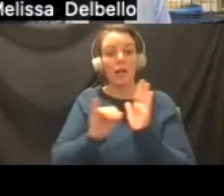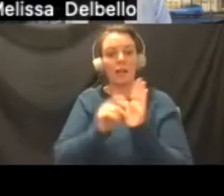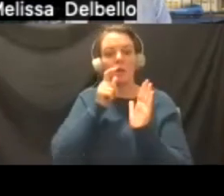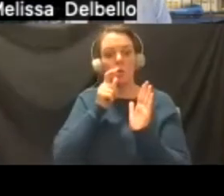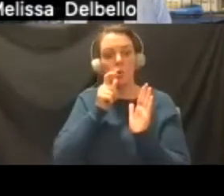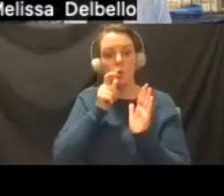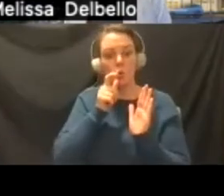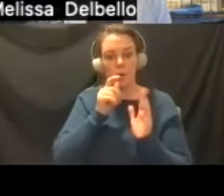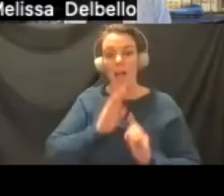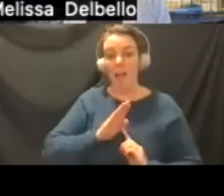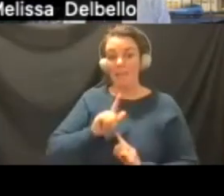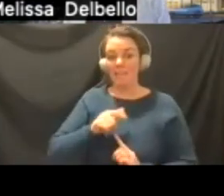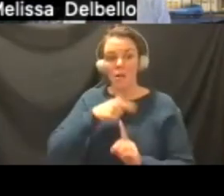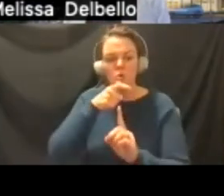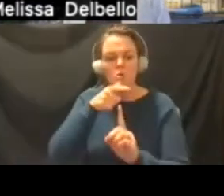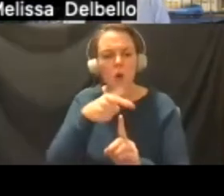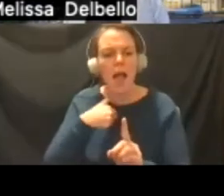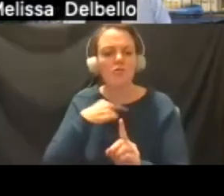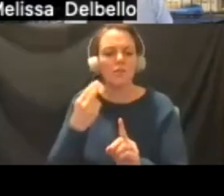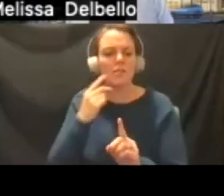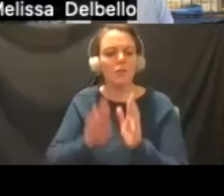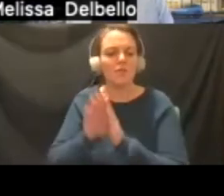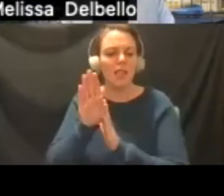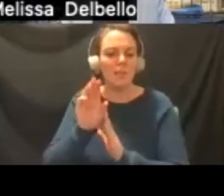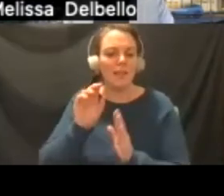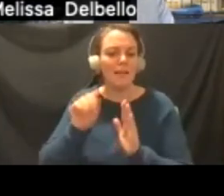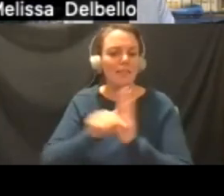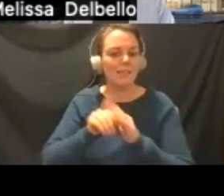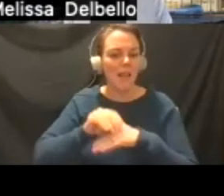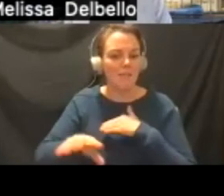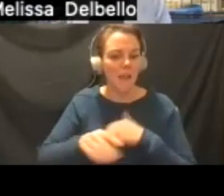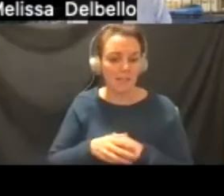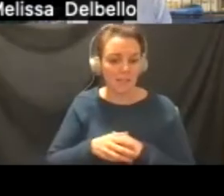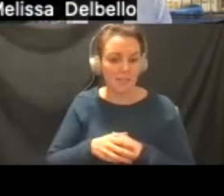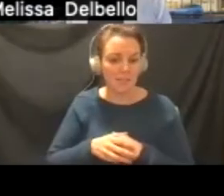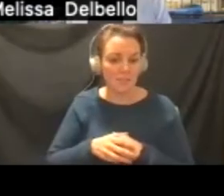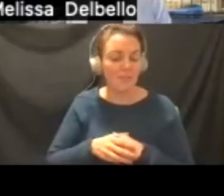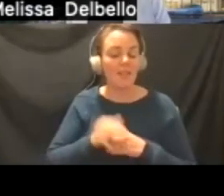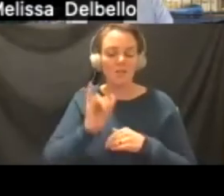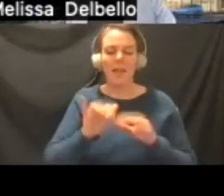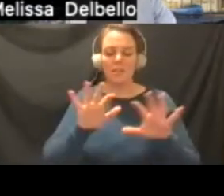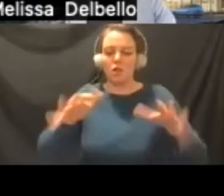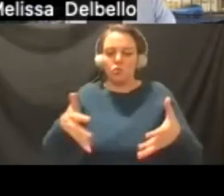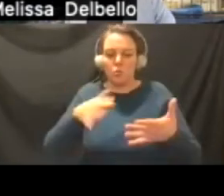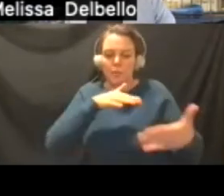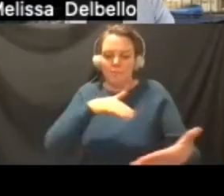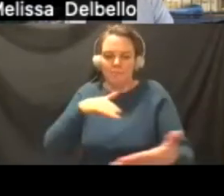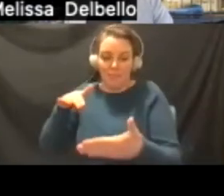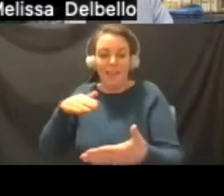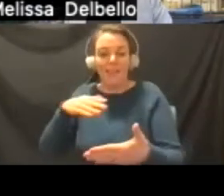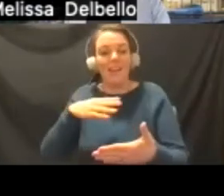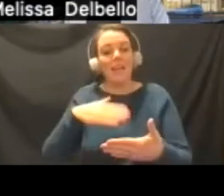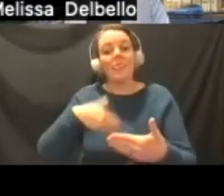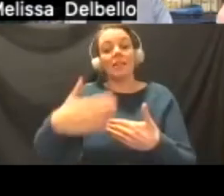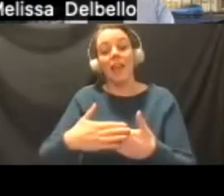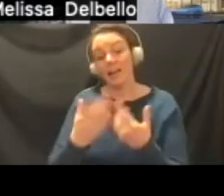risk for developing this side effect. The next step, these are in groups, and the next step is actually to look